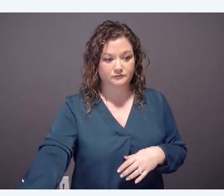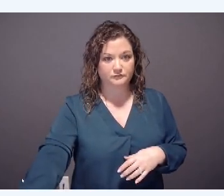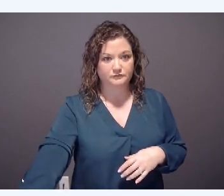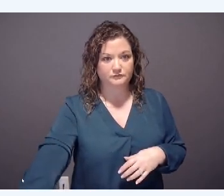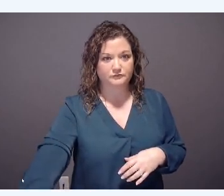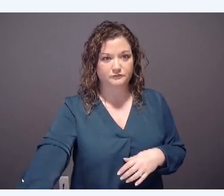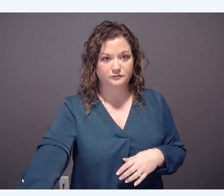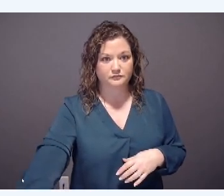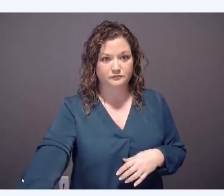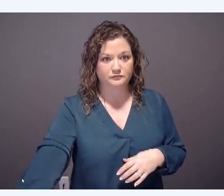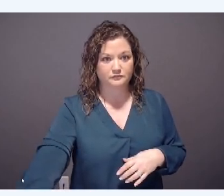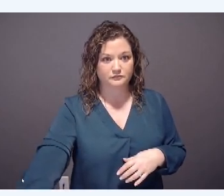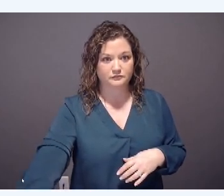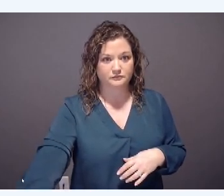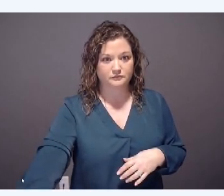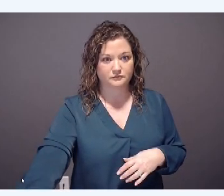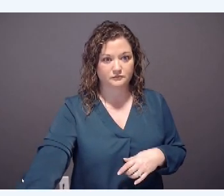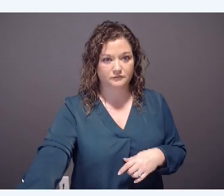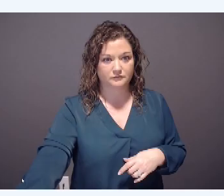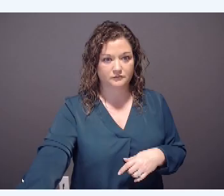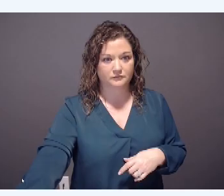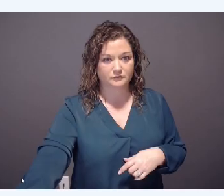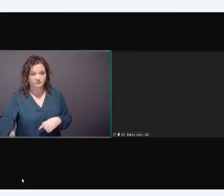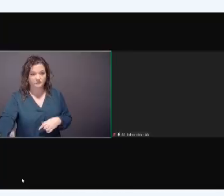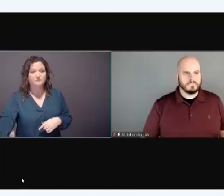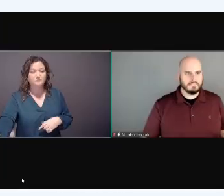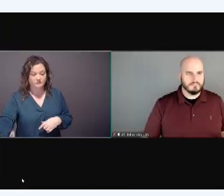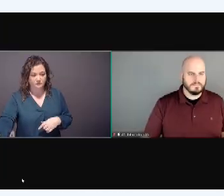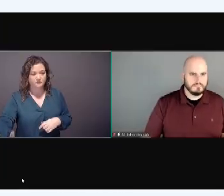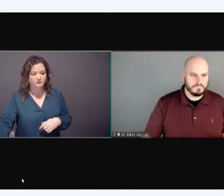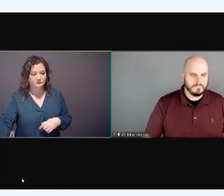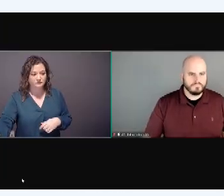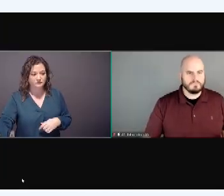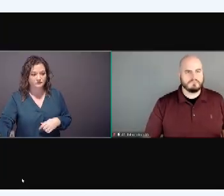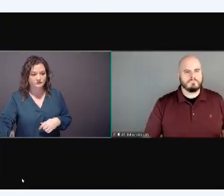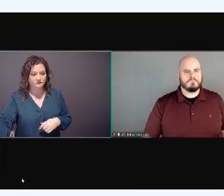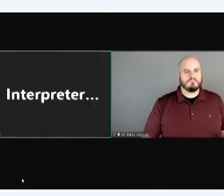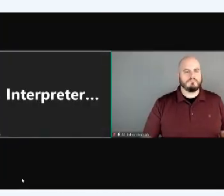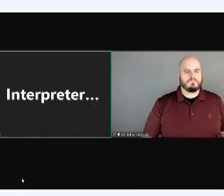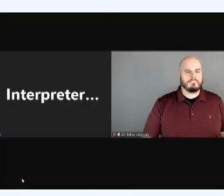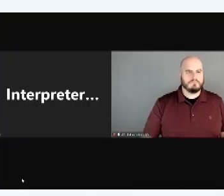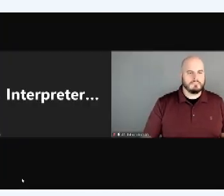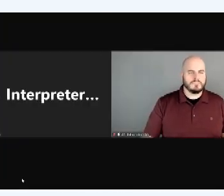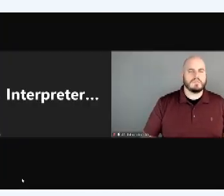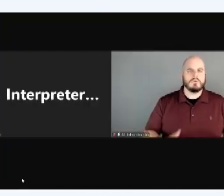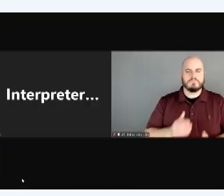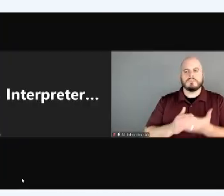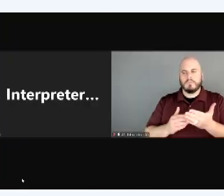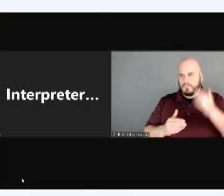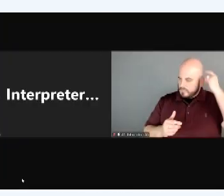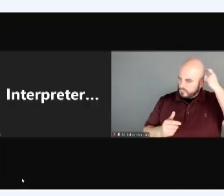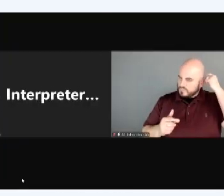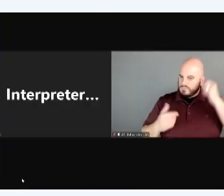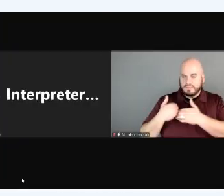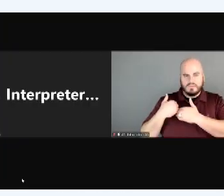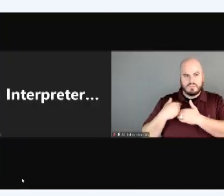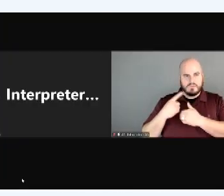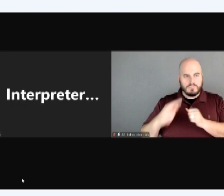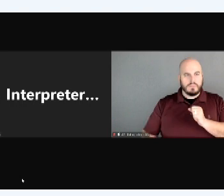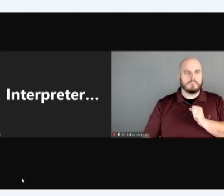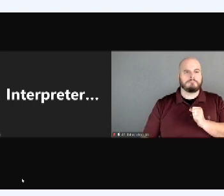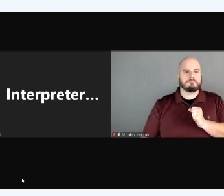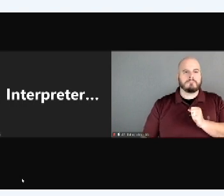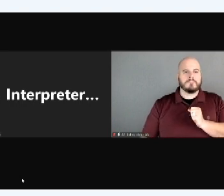All right, so talk about some of the responsibilities. So city's responsibilities are going to be the scale house, taking care of all the transactions, processing all the